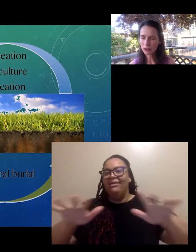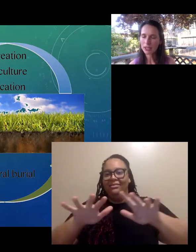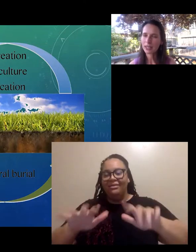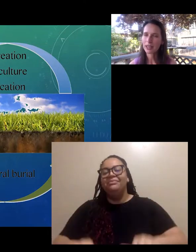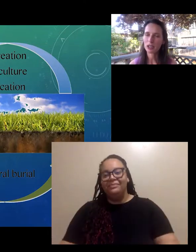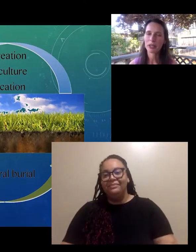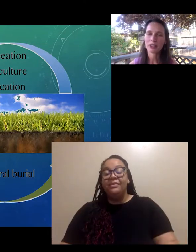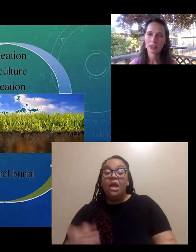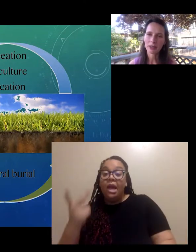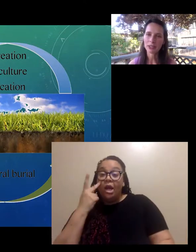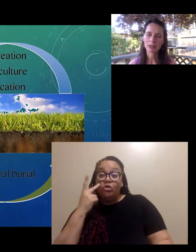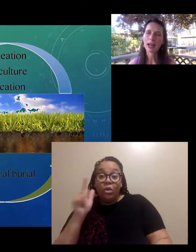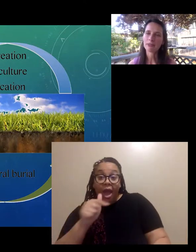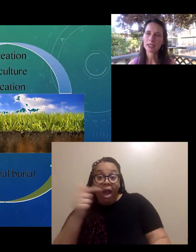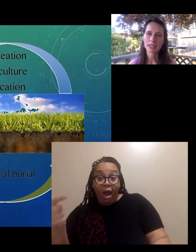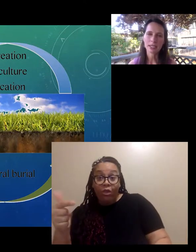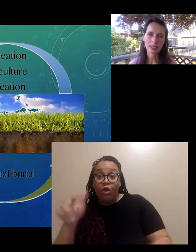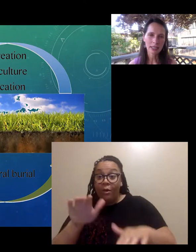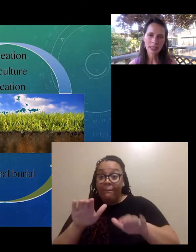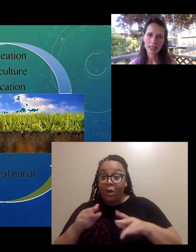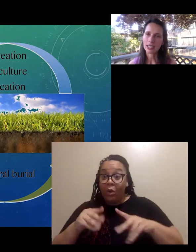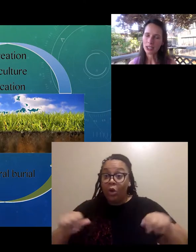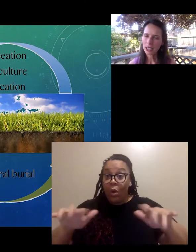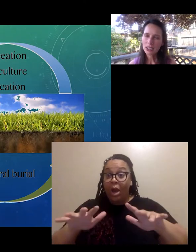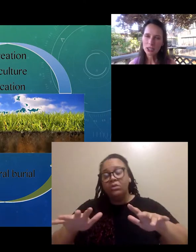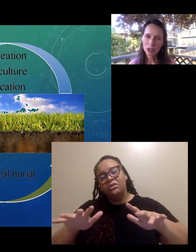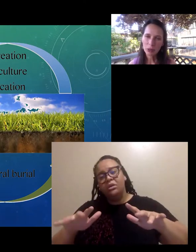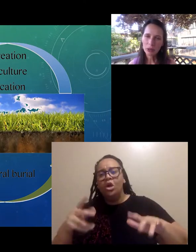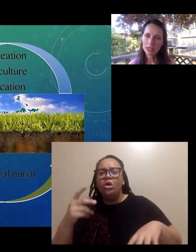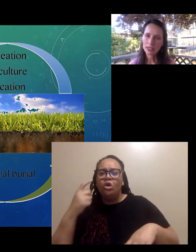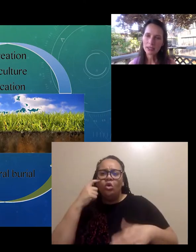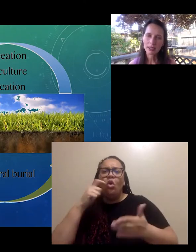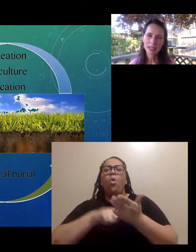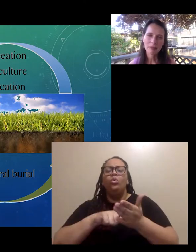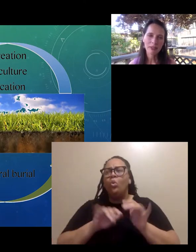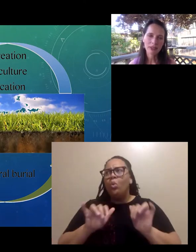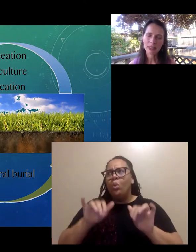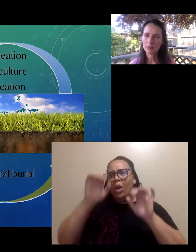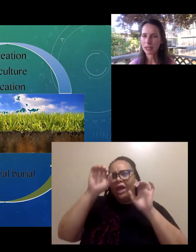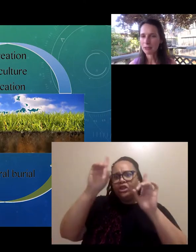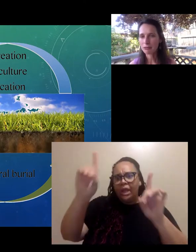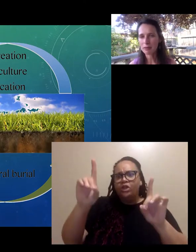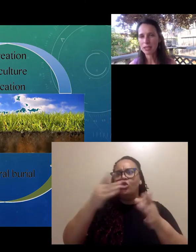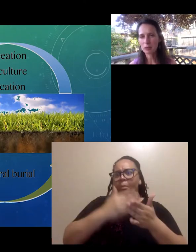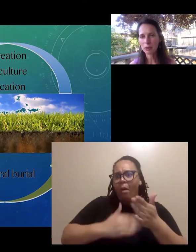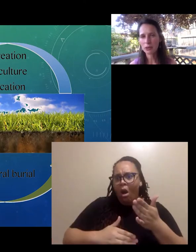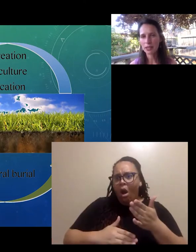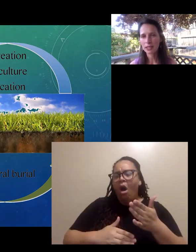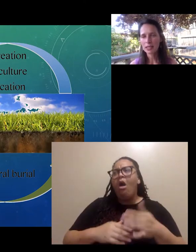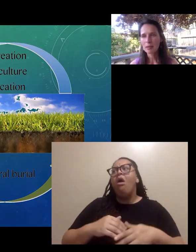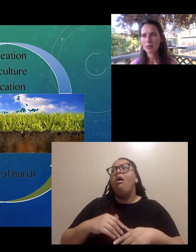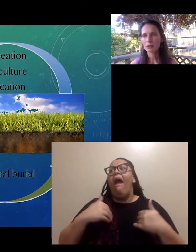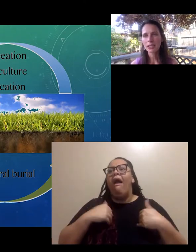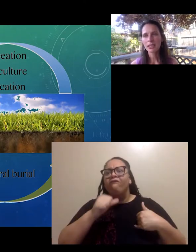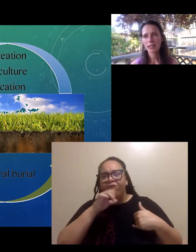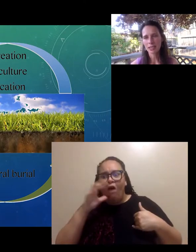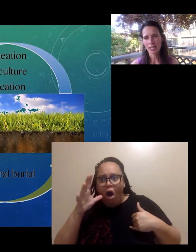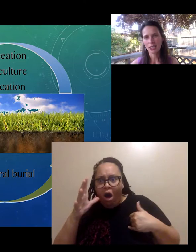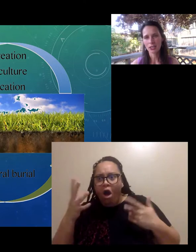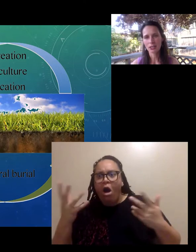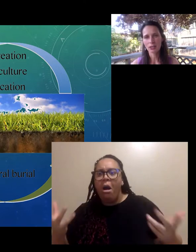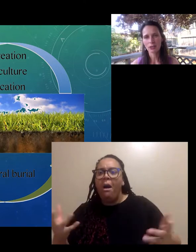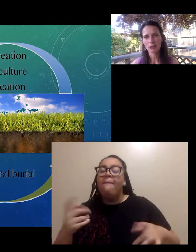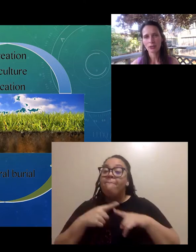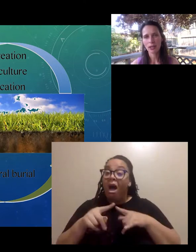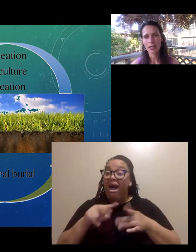as, as you look at other burial grounds, you'll often see an education component, um, often some kind of farming component, but really an